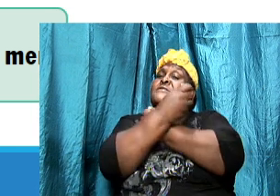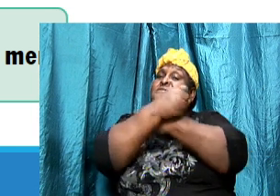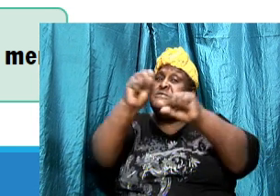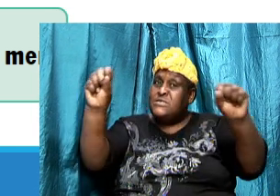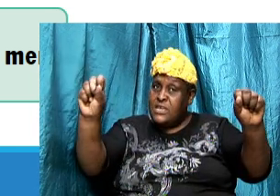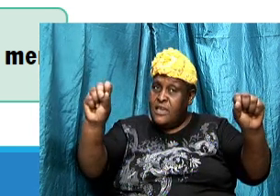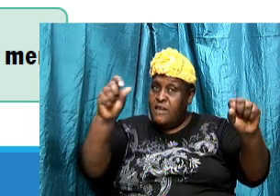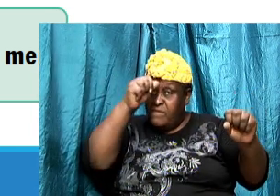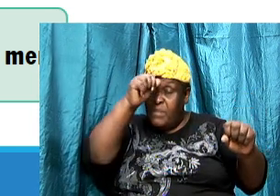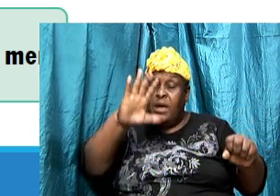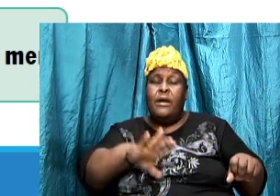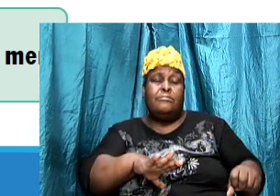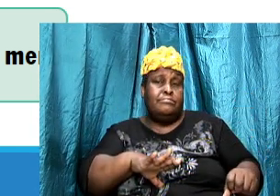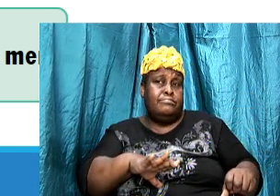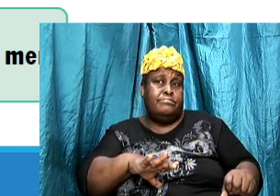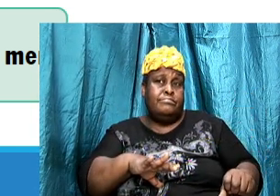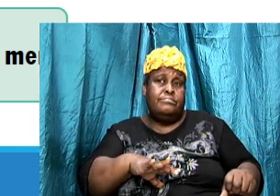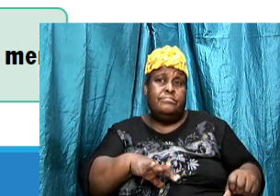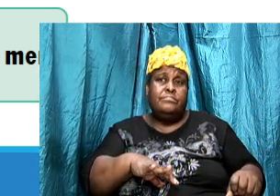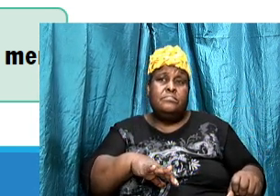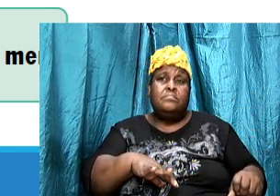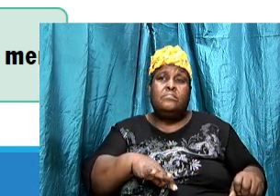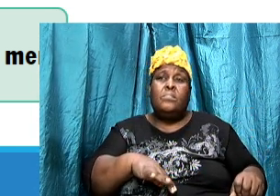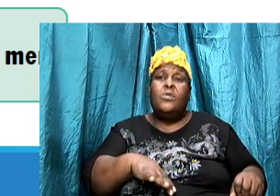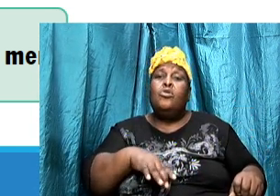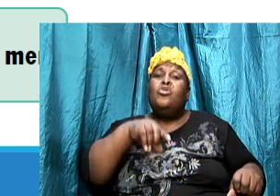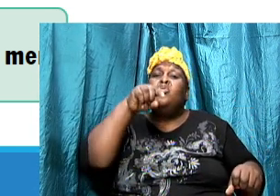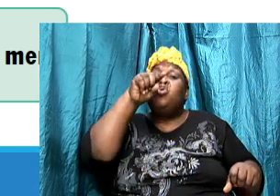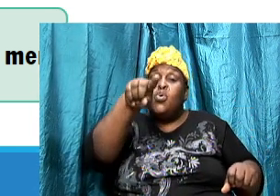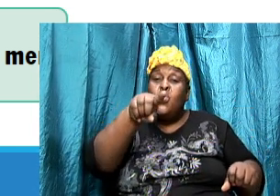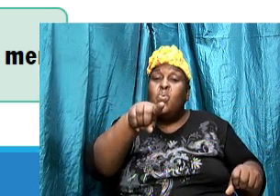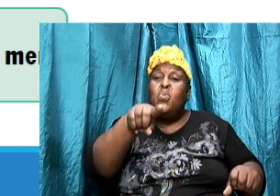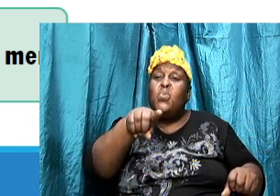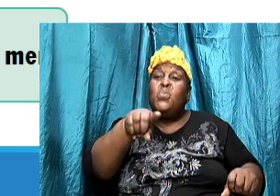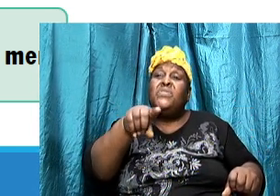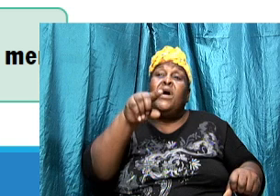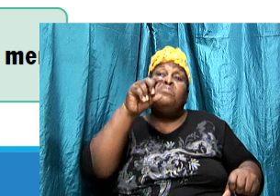increase. And he went on to say that, look here, he that planted